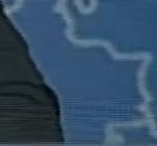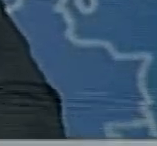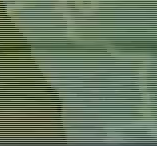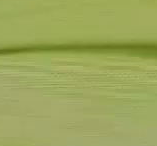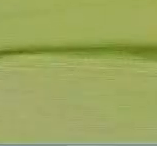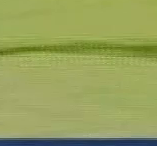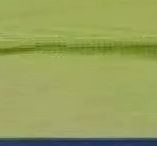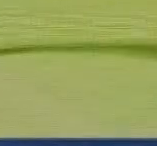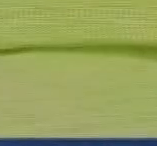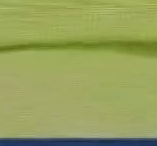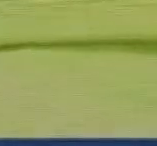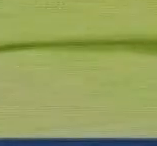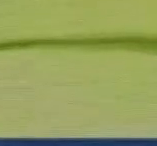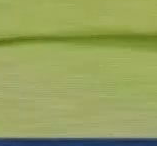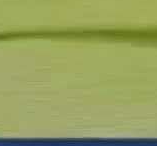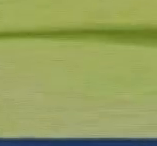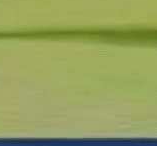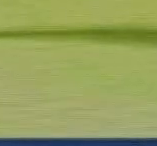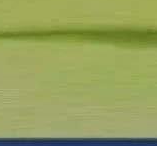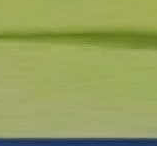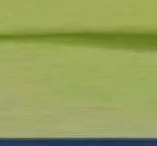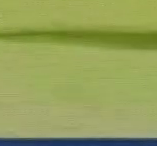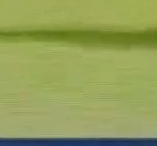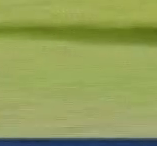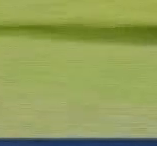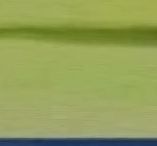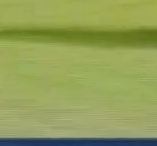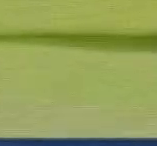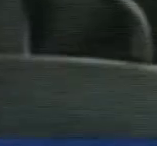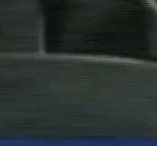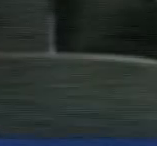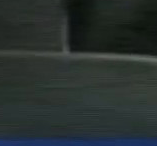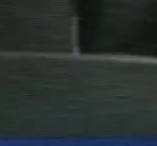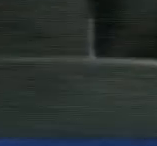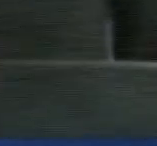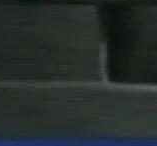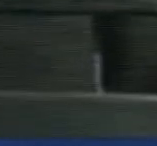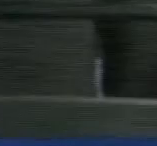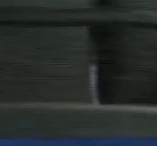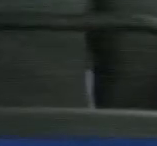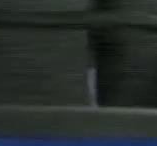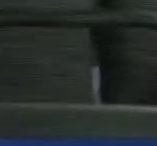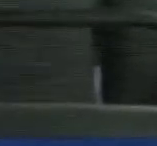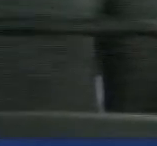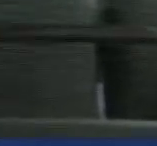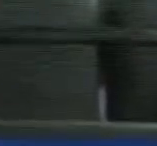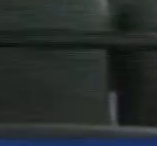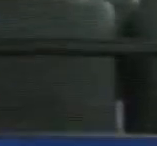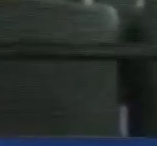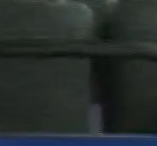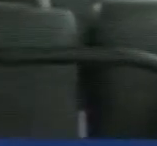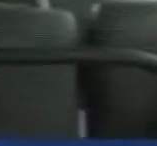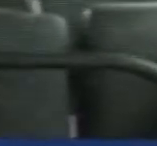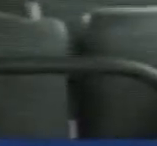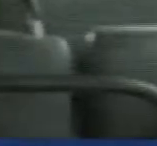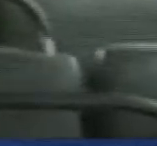The agency observed that many motorists were ignorant about the laws on traffic. Unlike the past, where the offending motorists were charged,